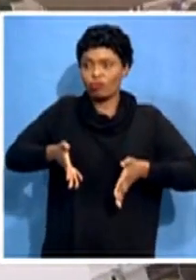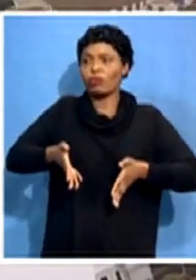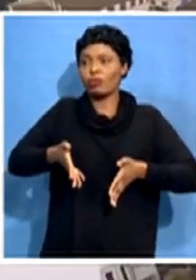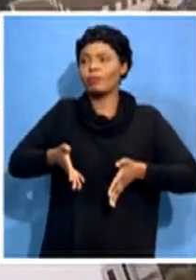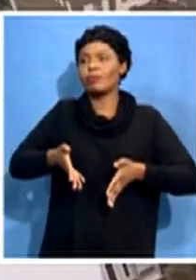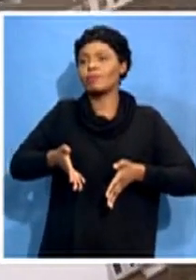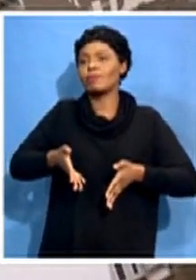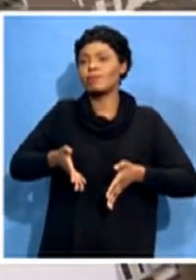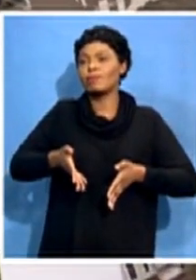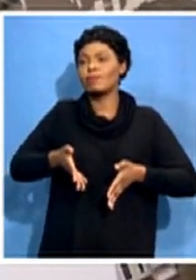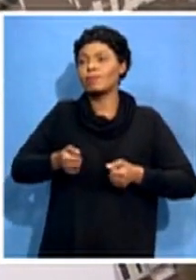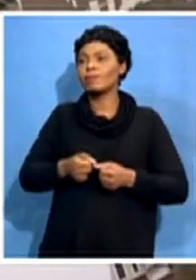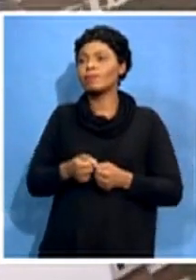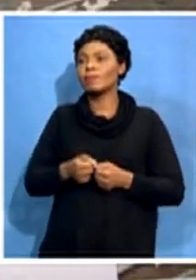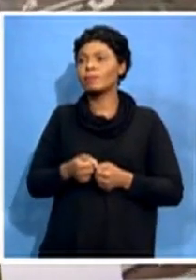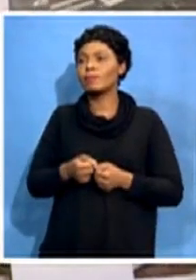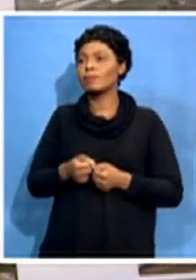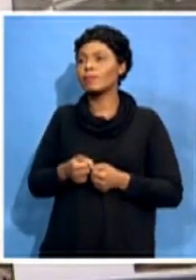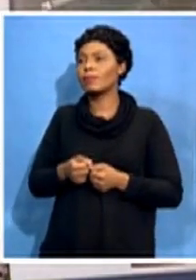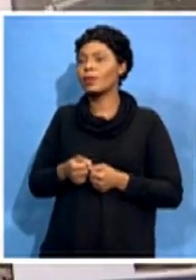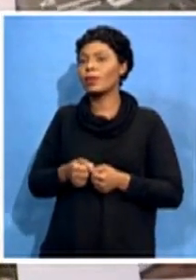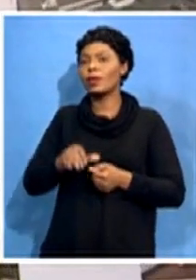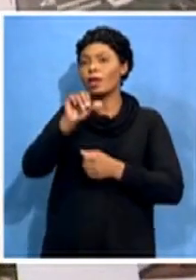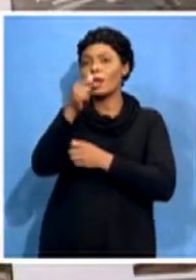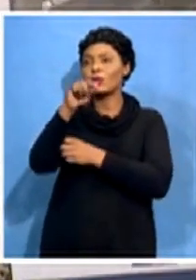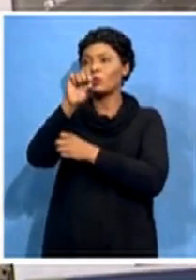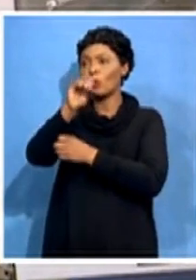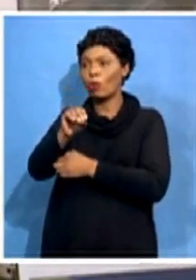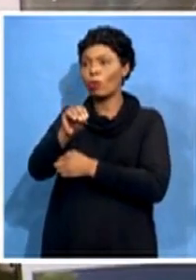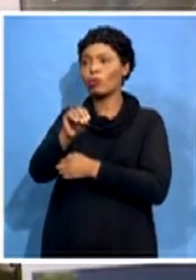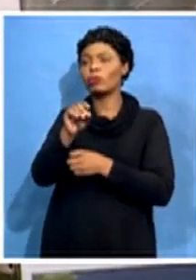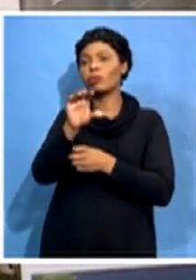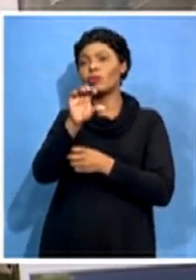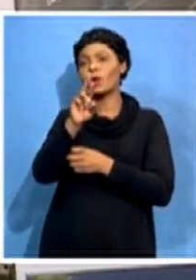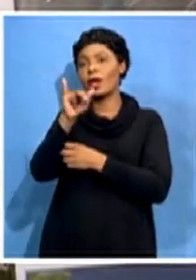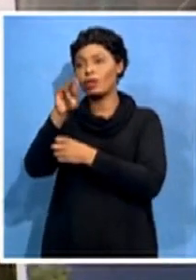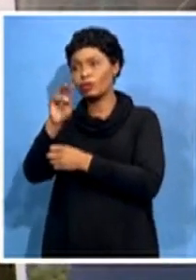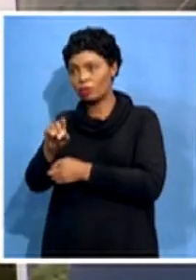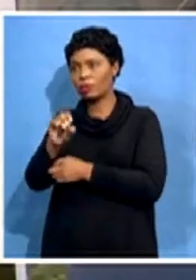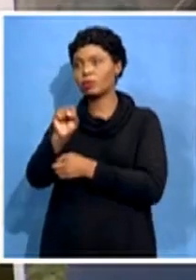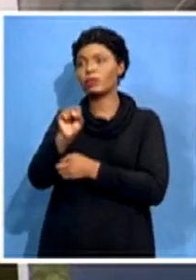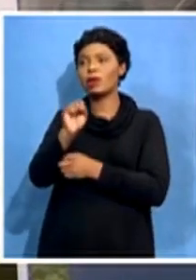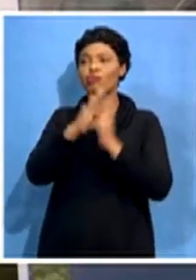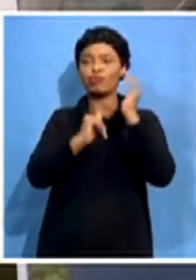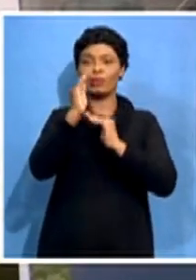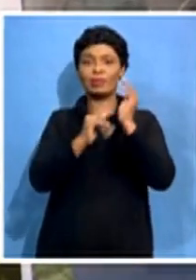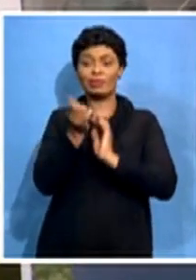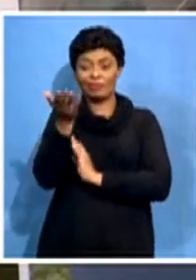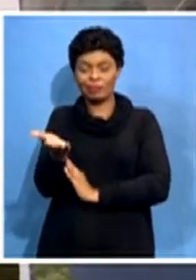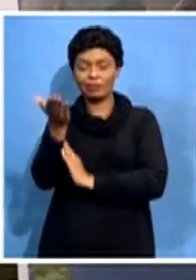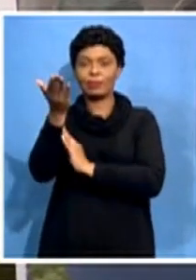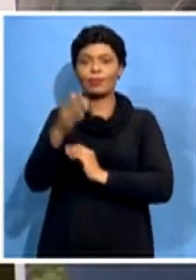and Automold at the bottom, being the 6 that we are building. I think what is significant about Ford frame and